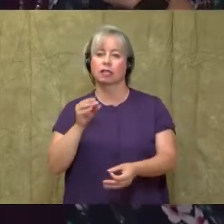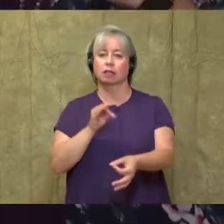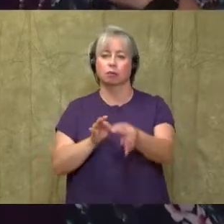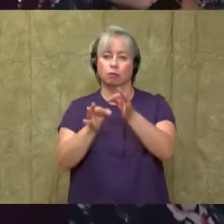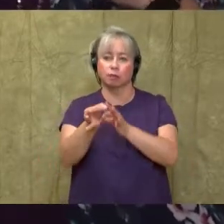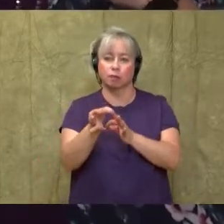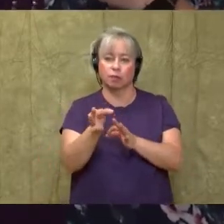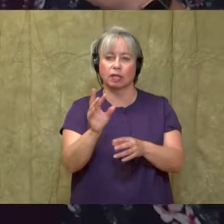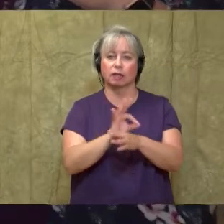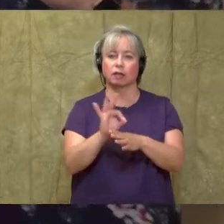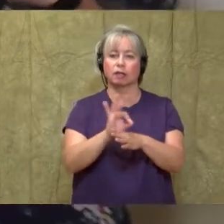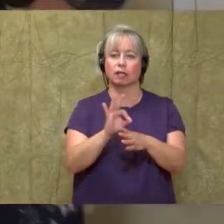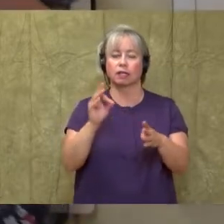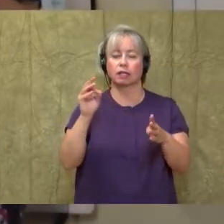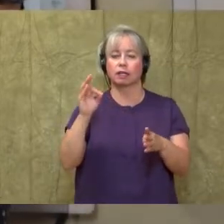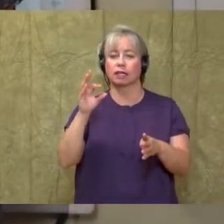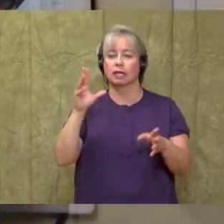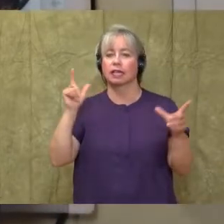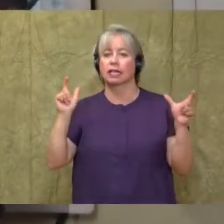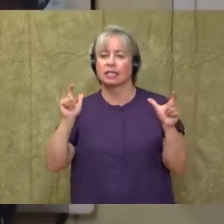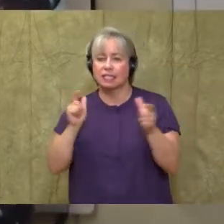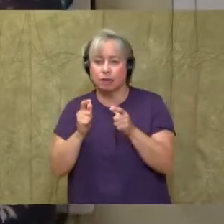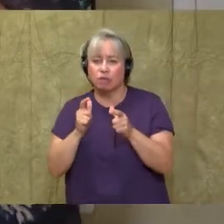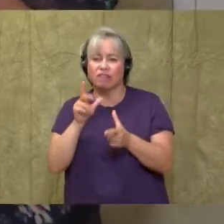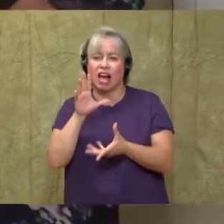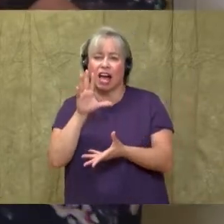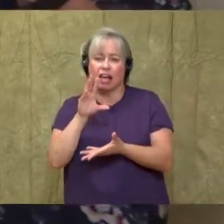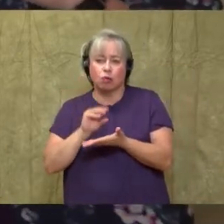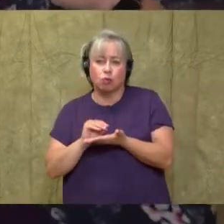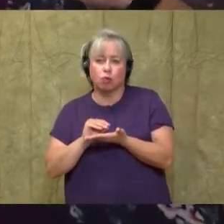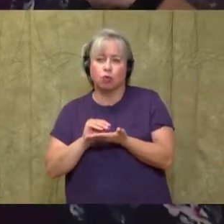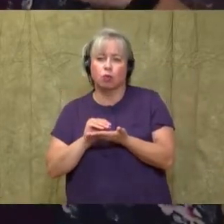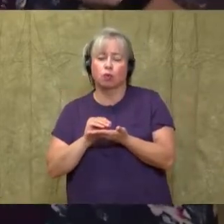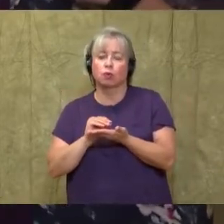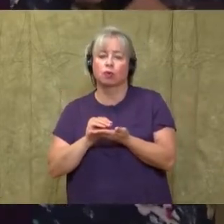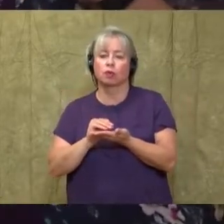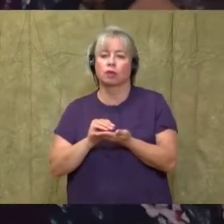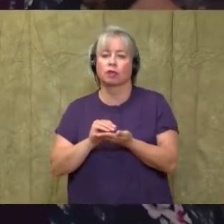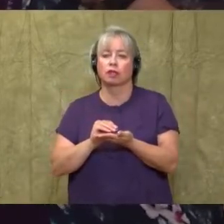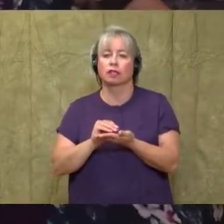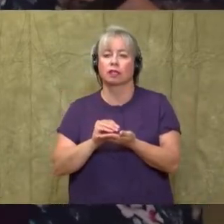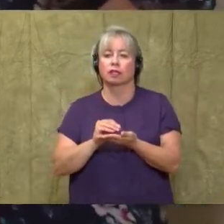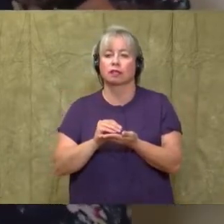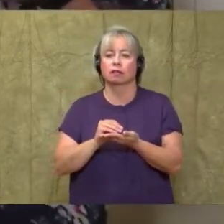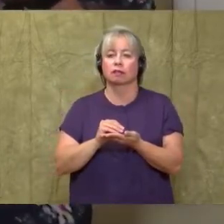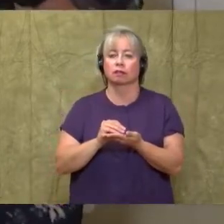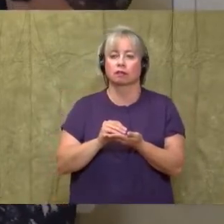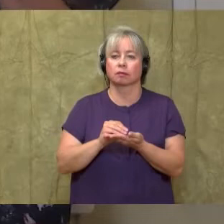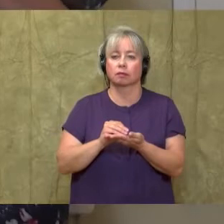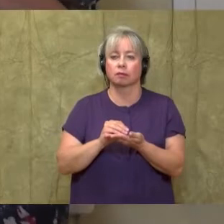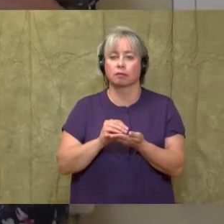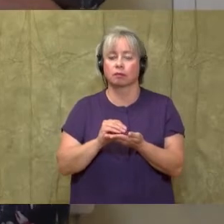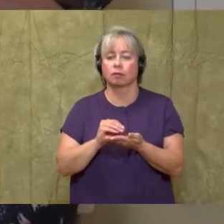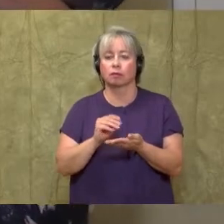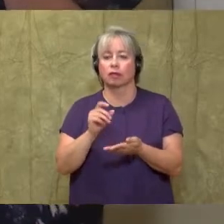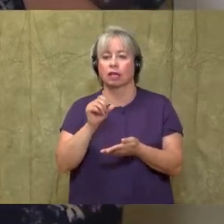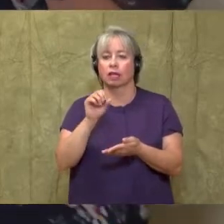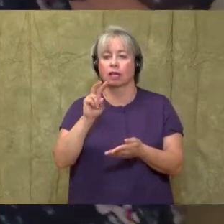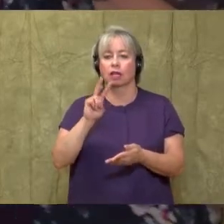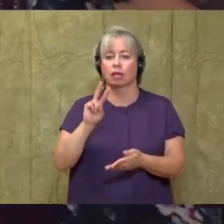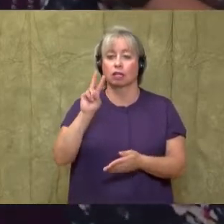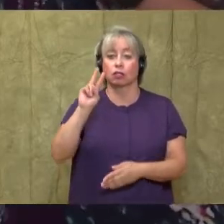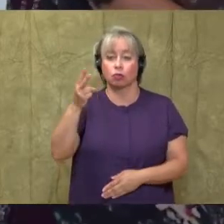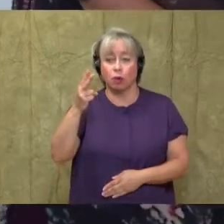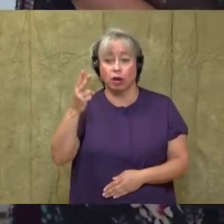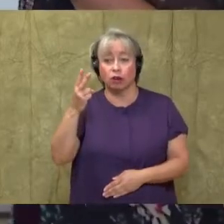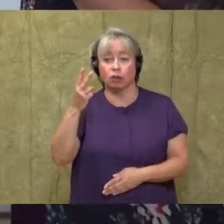formula. Simplify inside the parentheses here and here. Square the numbers inside the parentheses because we have exponents